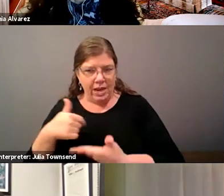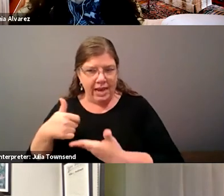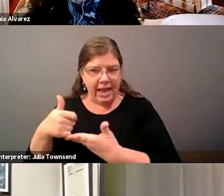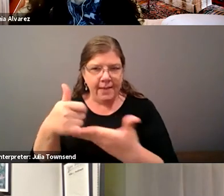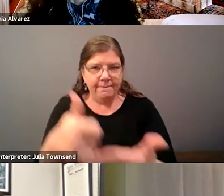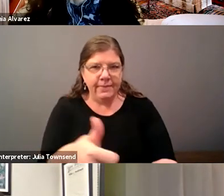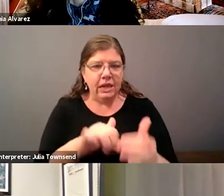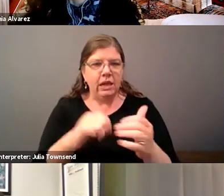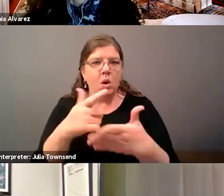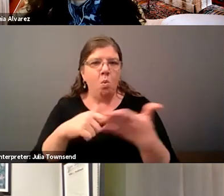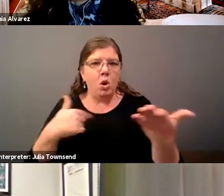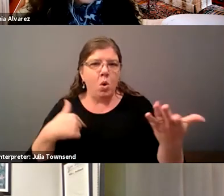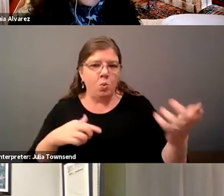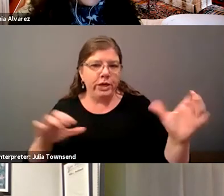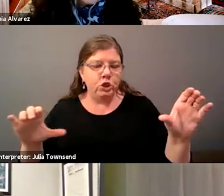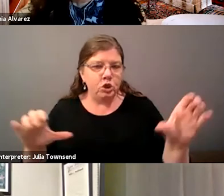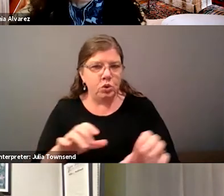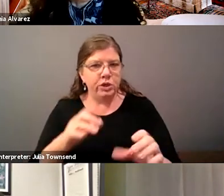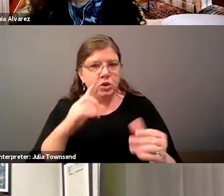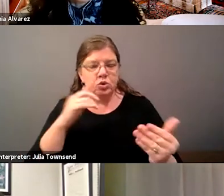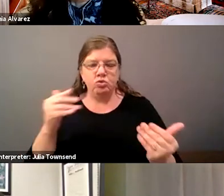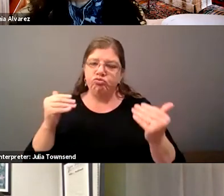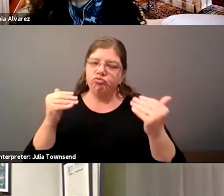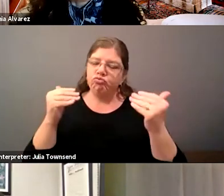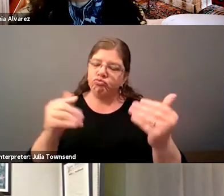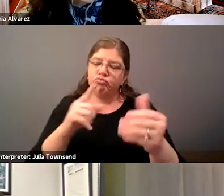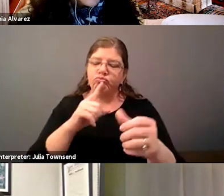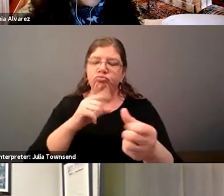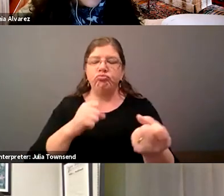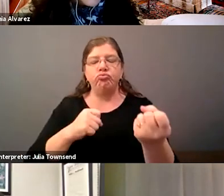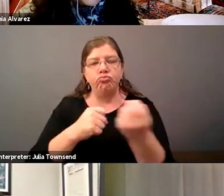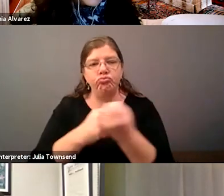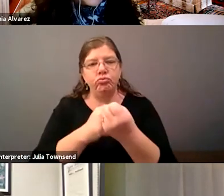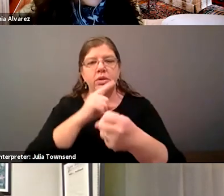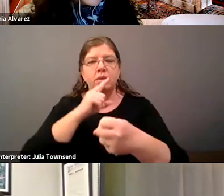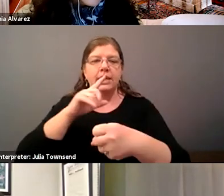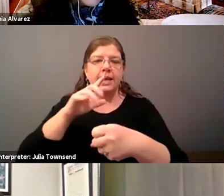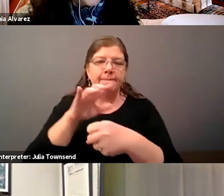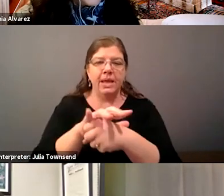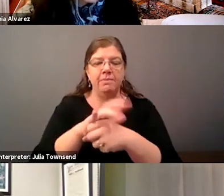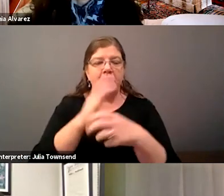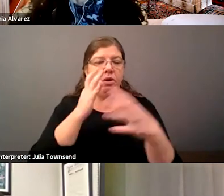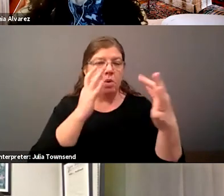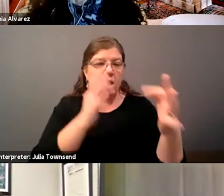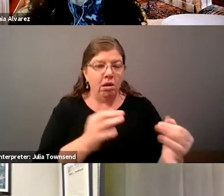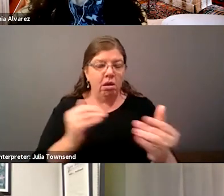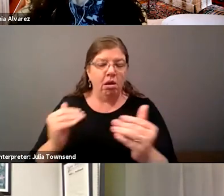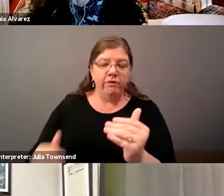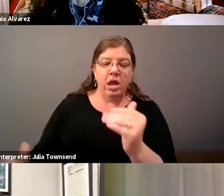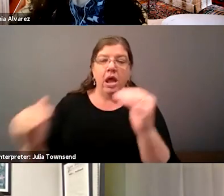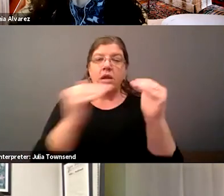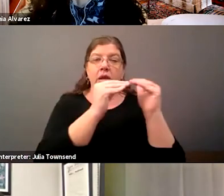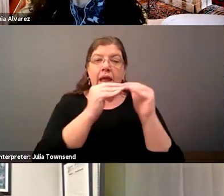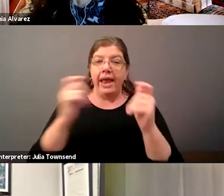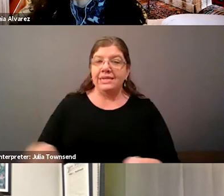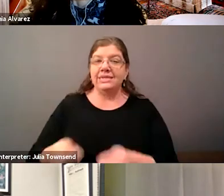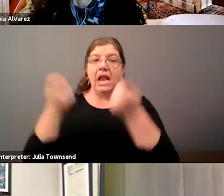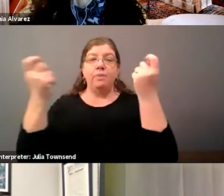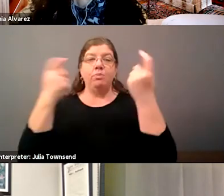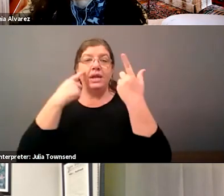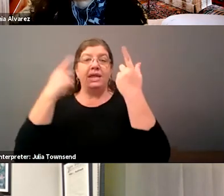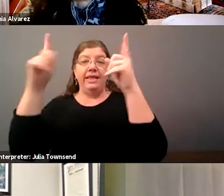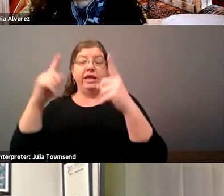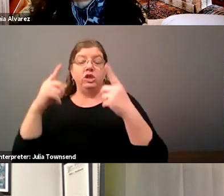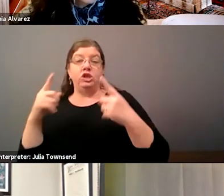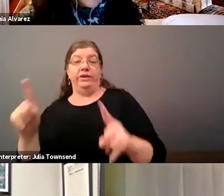to move forward uh the commitments and the equity resolution as well as celebrating the achievements